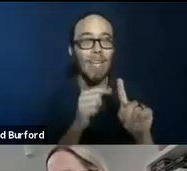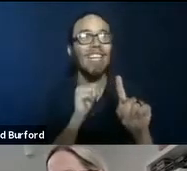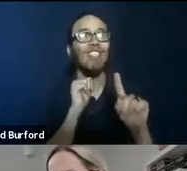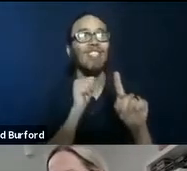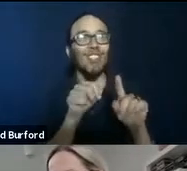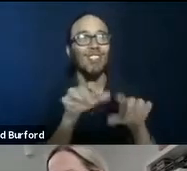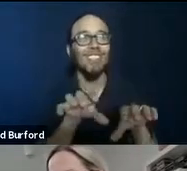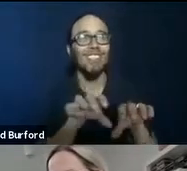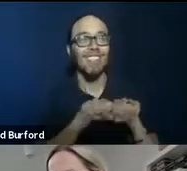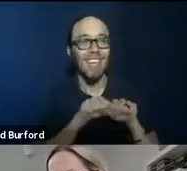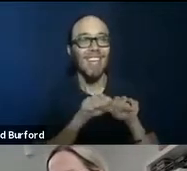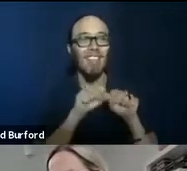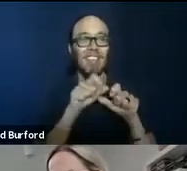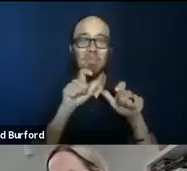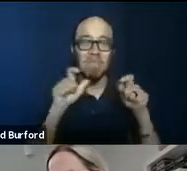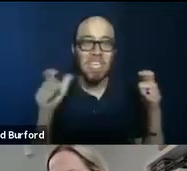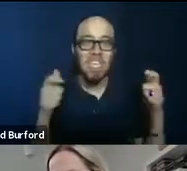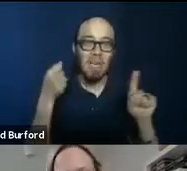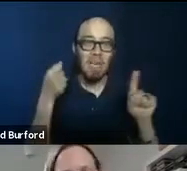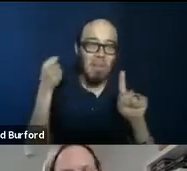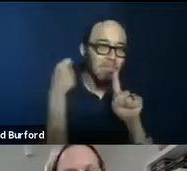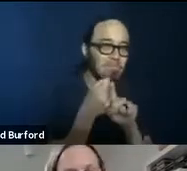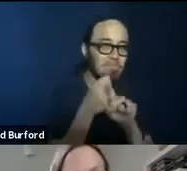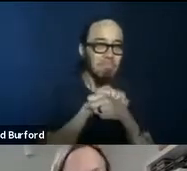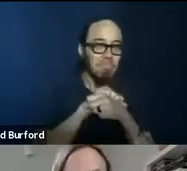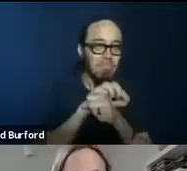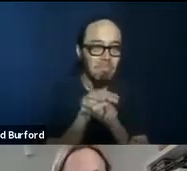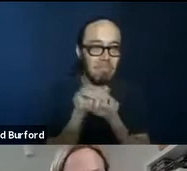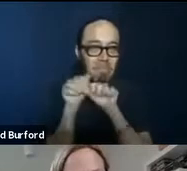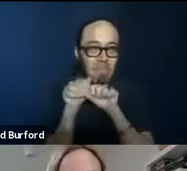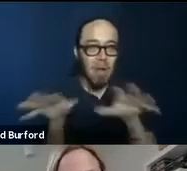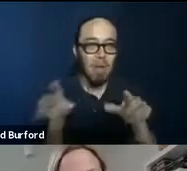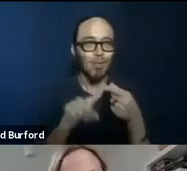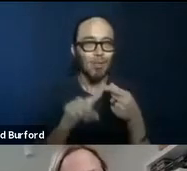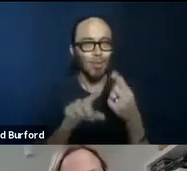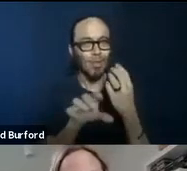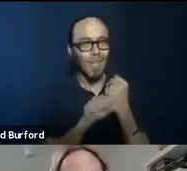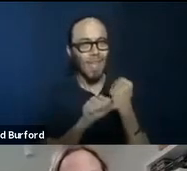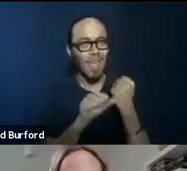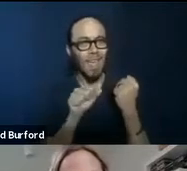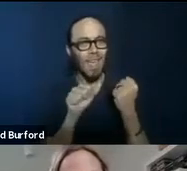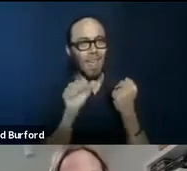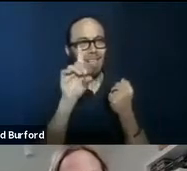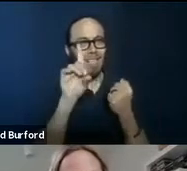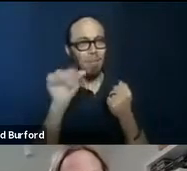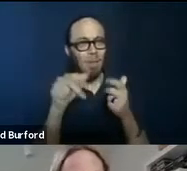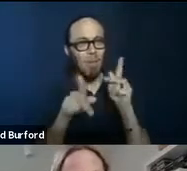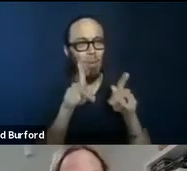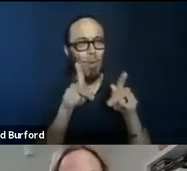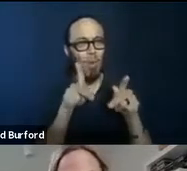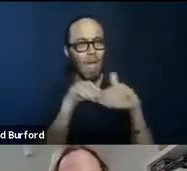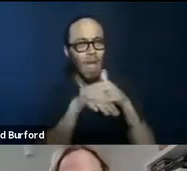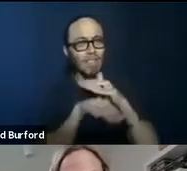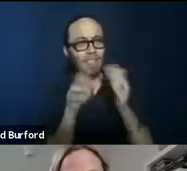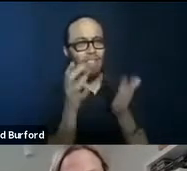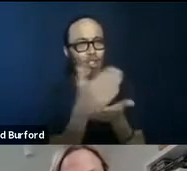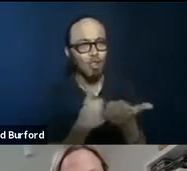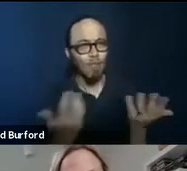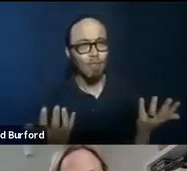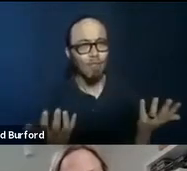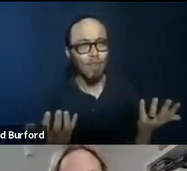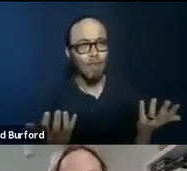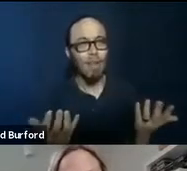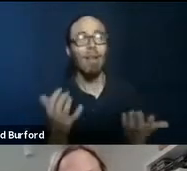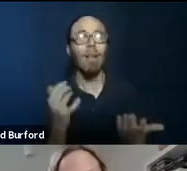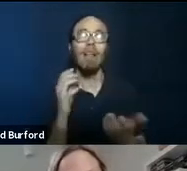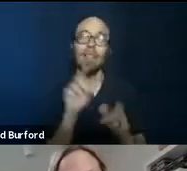global pandemic impacting everyone to get people with disabilities the access and inclusion that they deserve. At